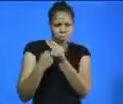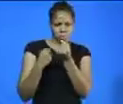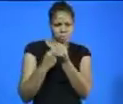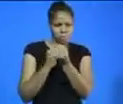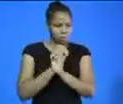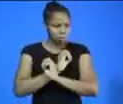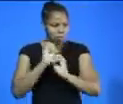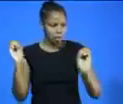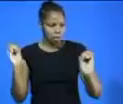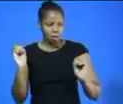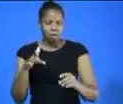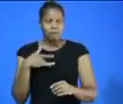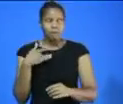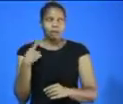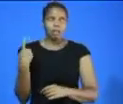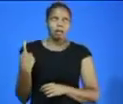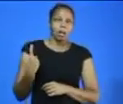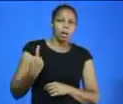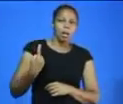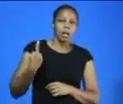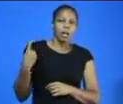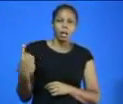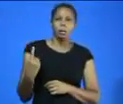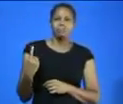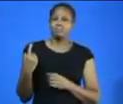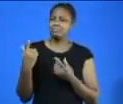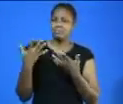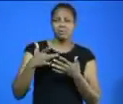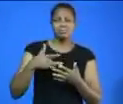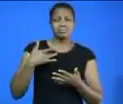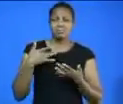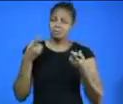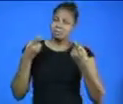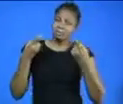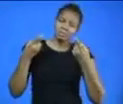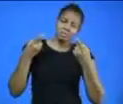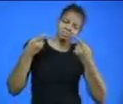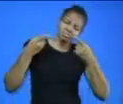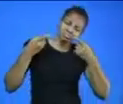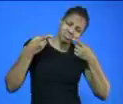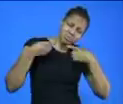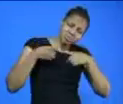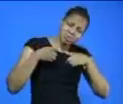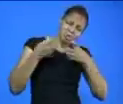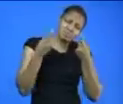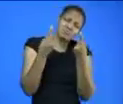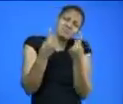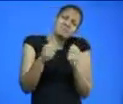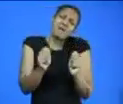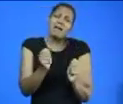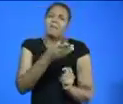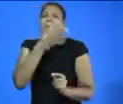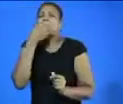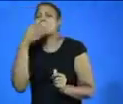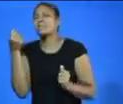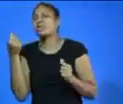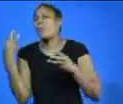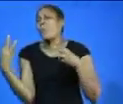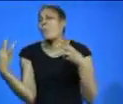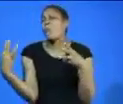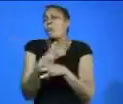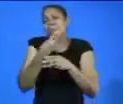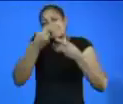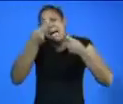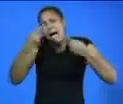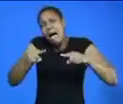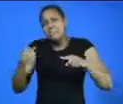and unfeeling, sometimes when in the midst of your doing your best, the worst happens, that the devil would make you